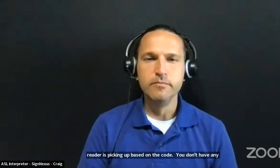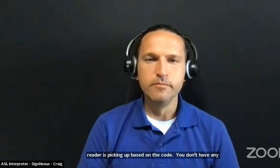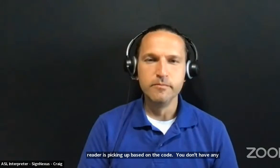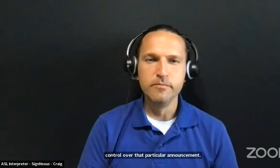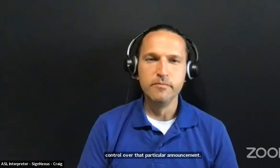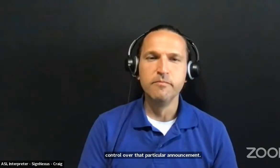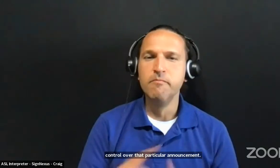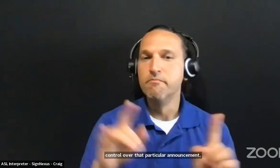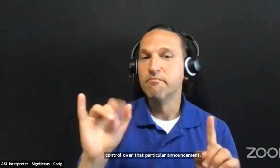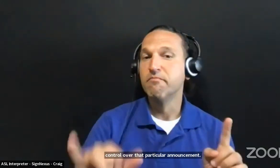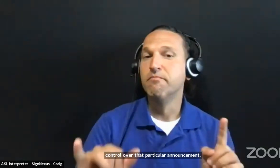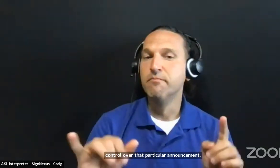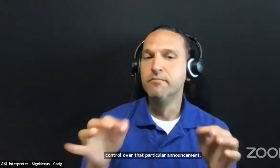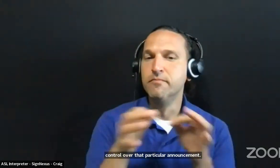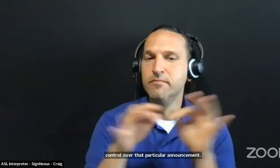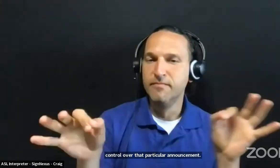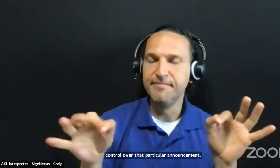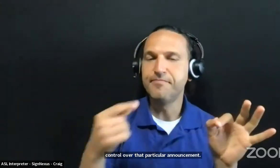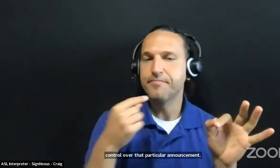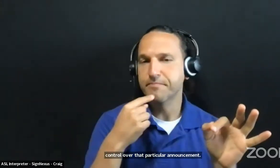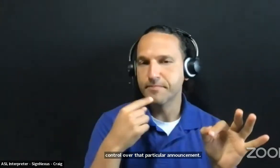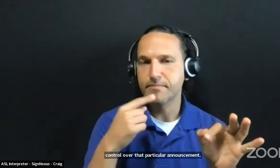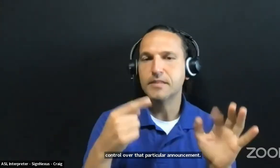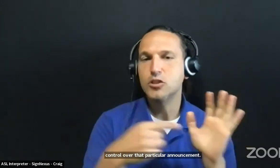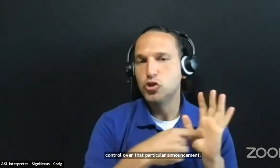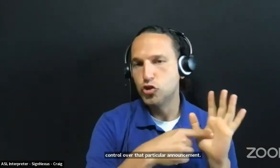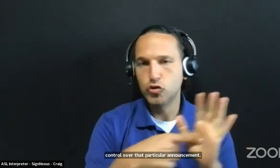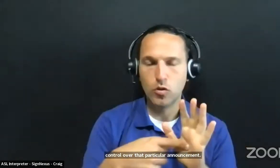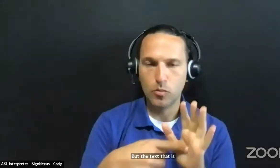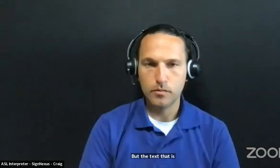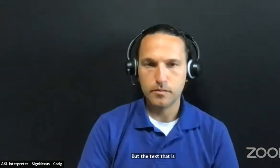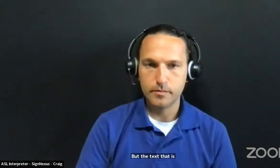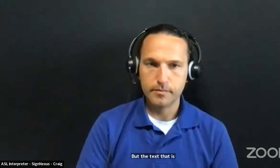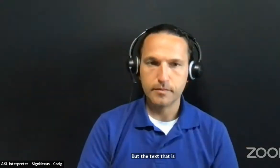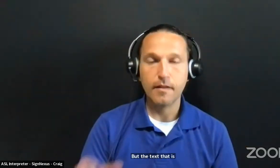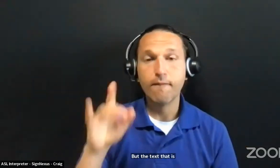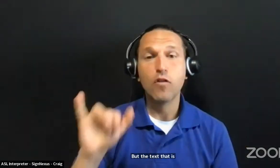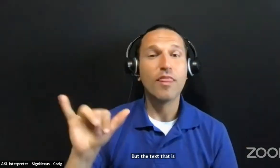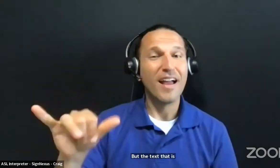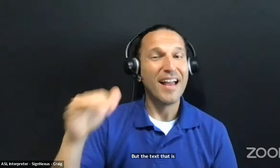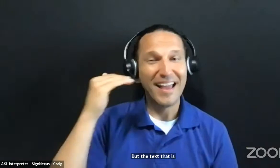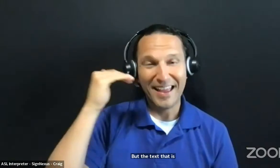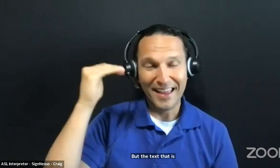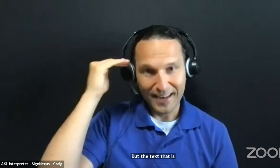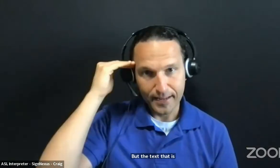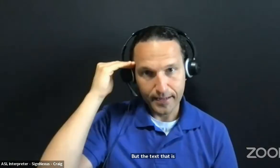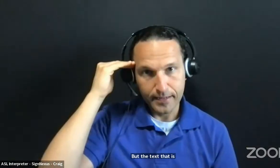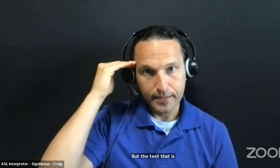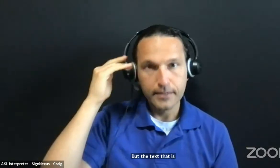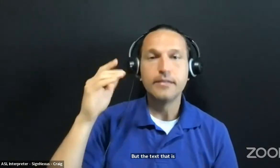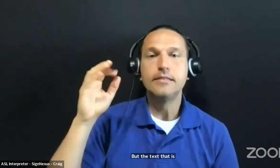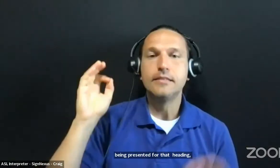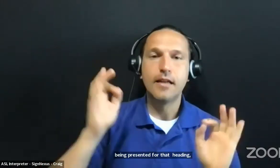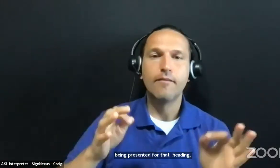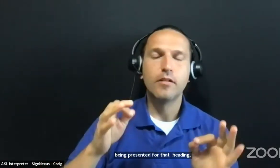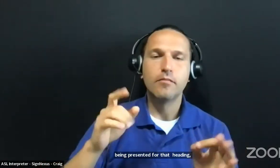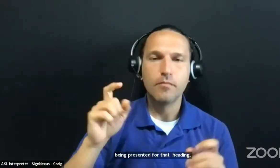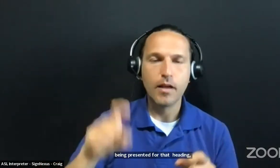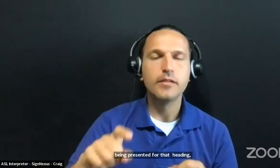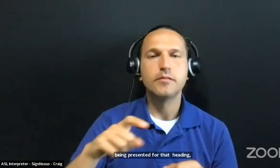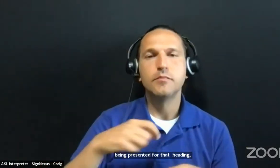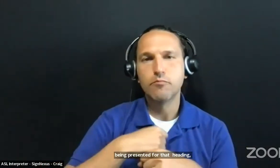the text that is being presented for that heading, it definitely does need to be